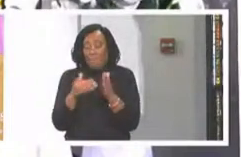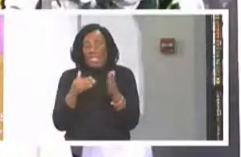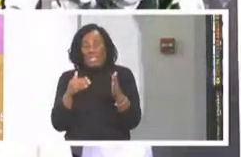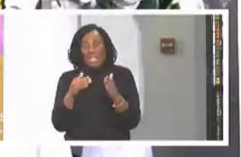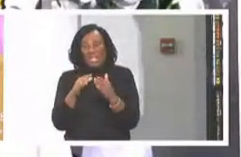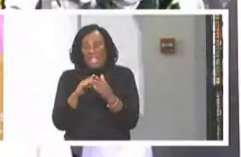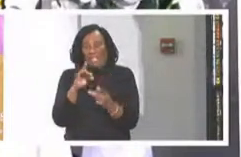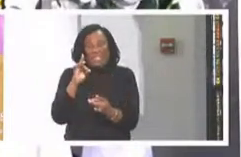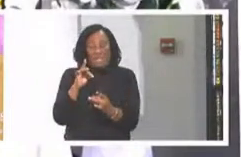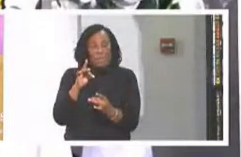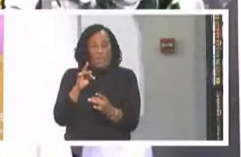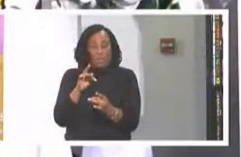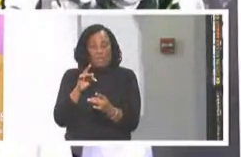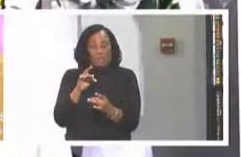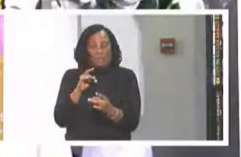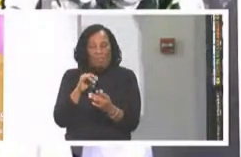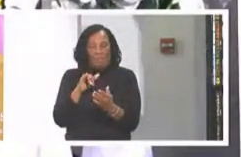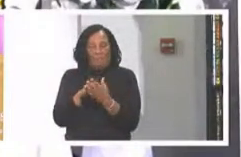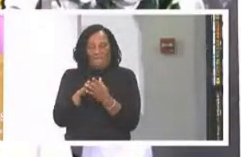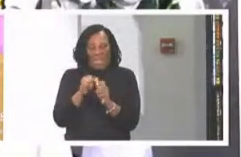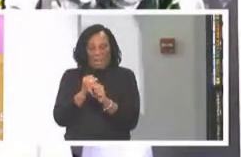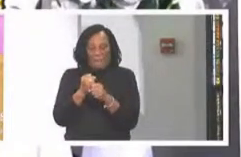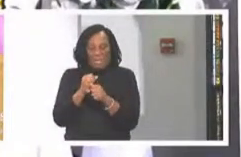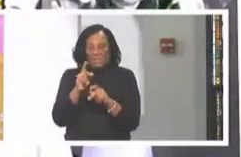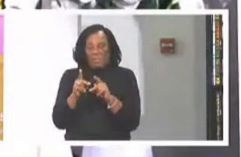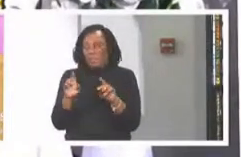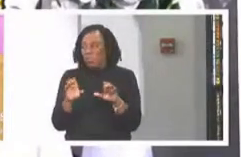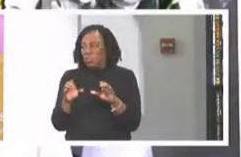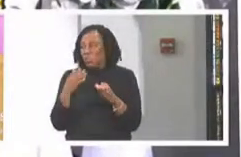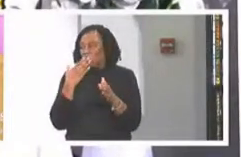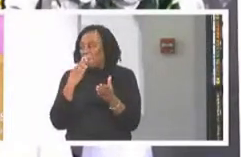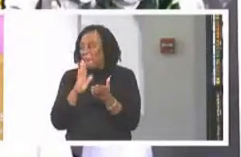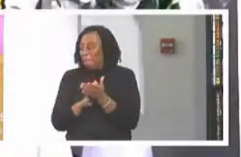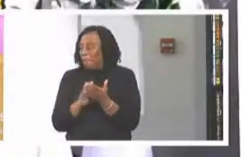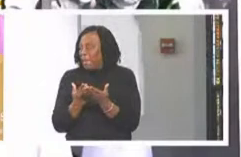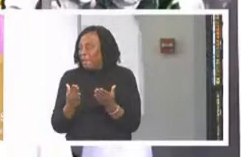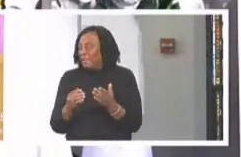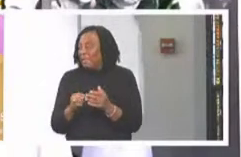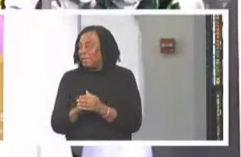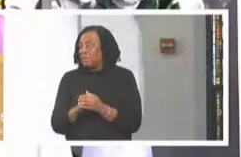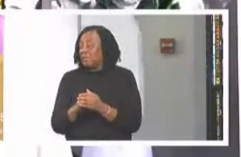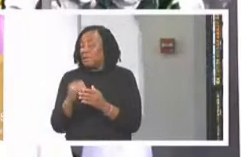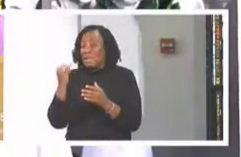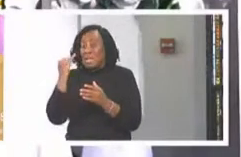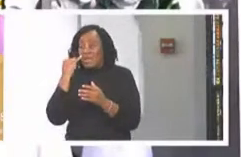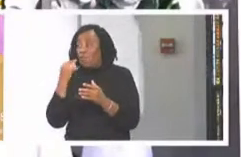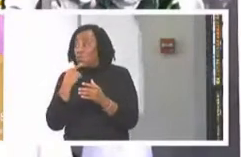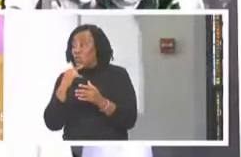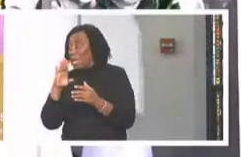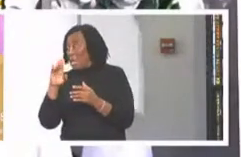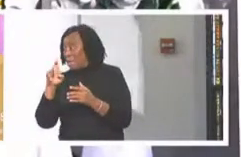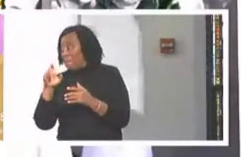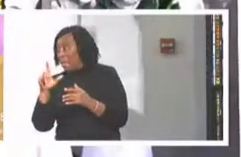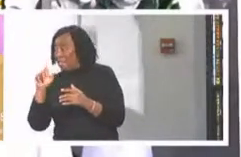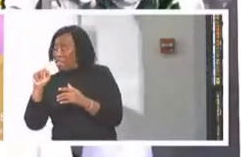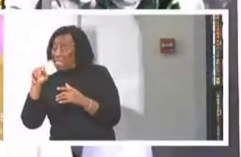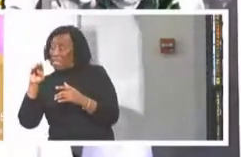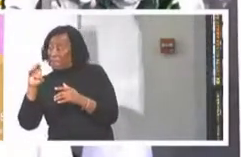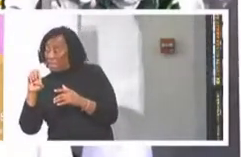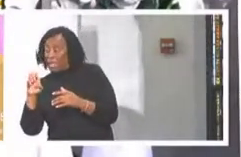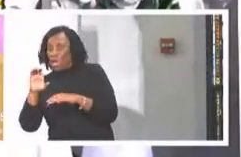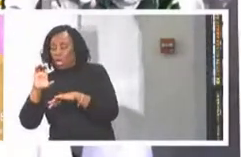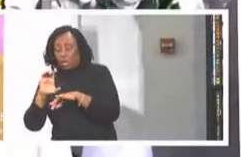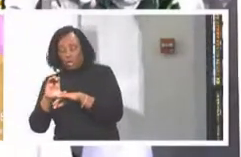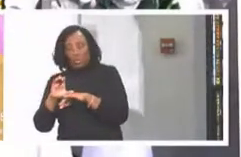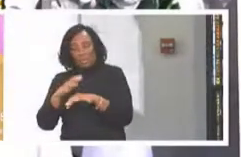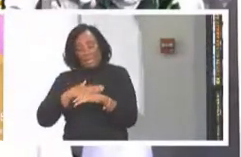Attack what's making them do those things. If you say Bethel AME Church is your church, don't just have a regular